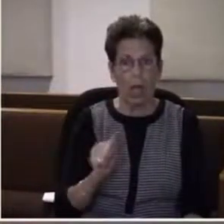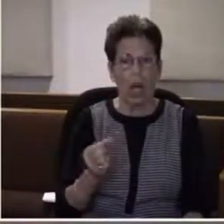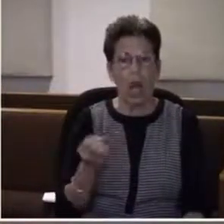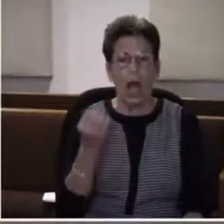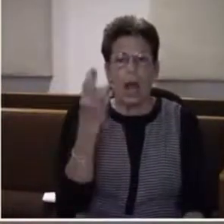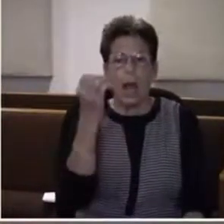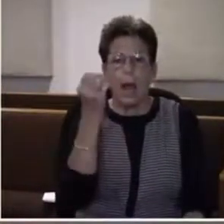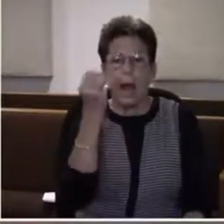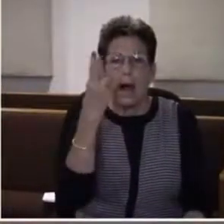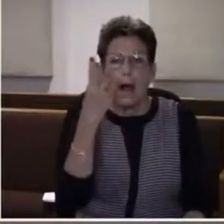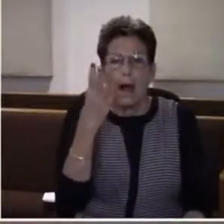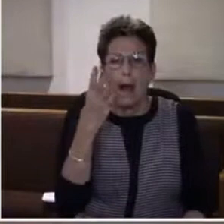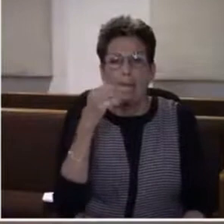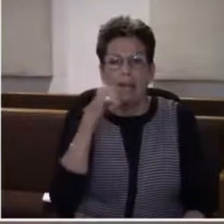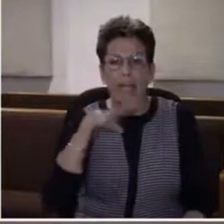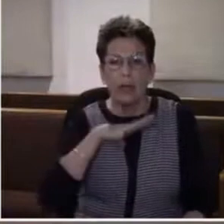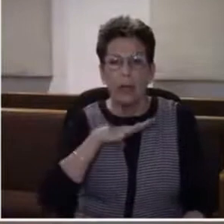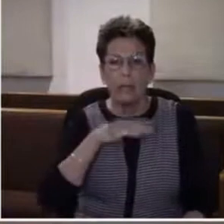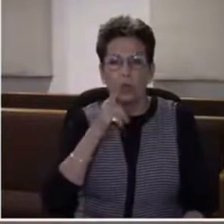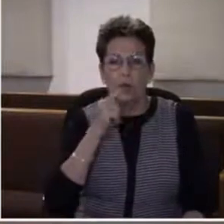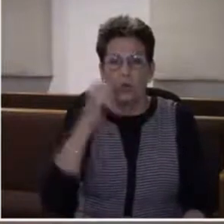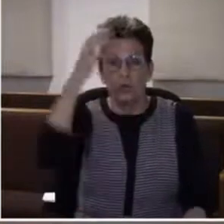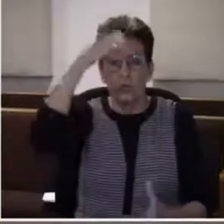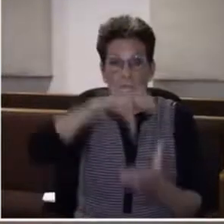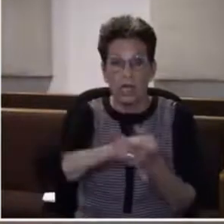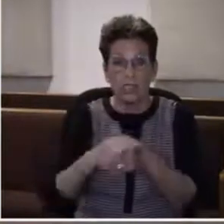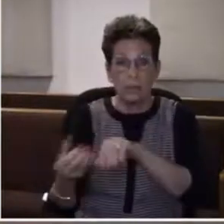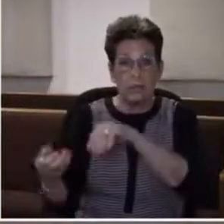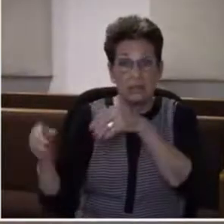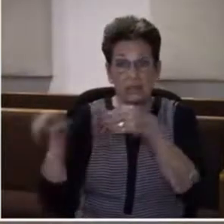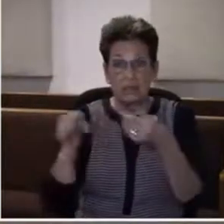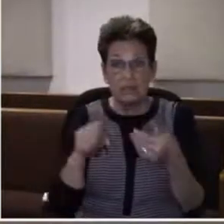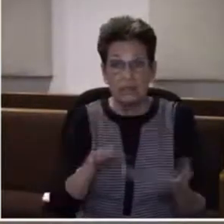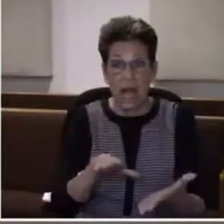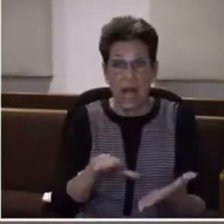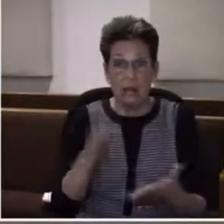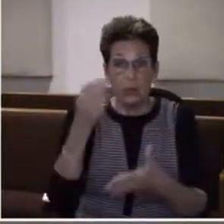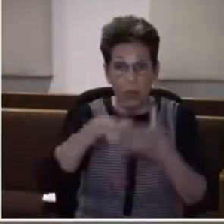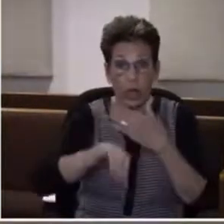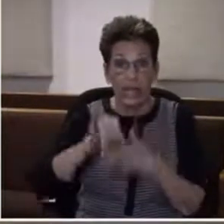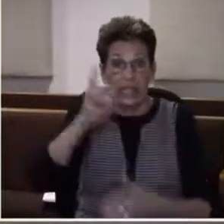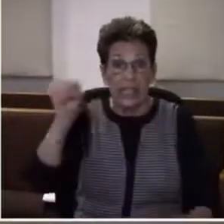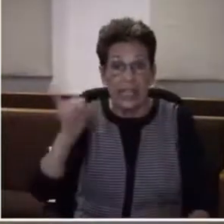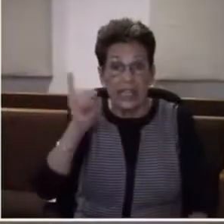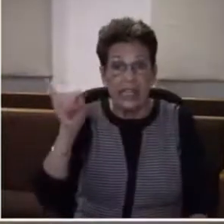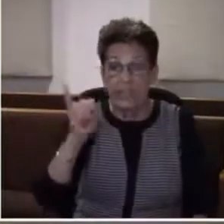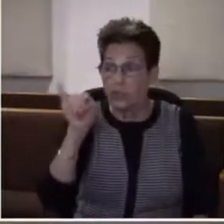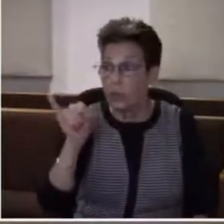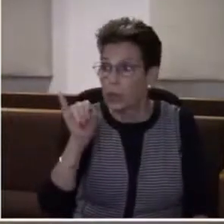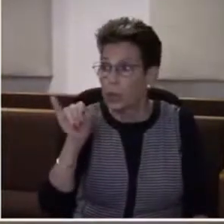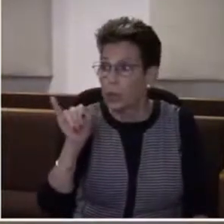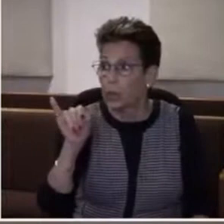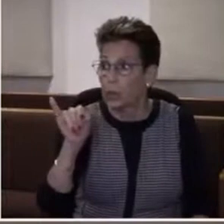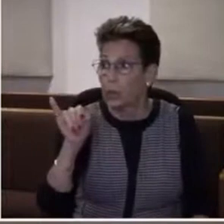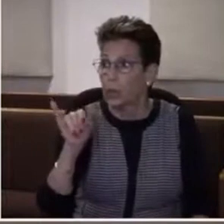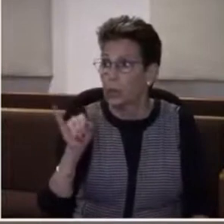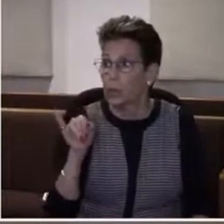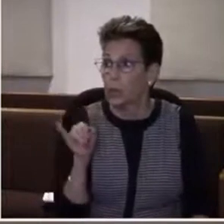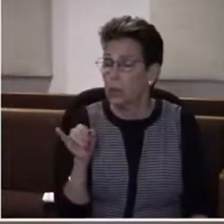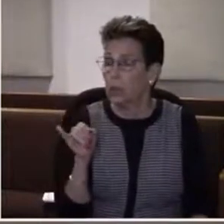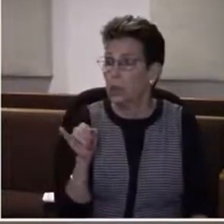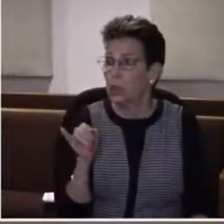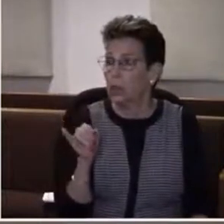widows were in Israel in the days of Elias or Elijah, when the heaven was shut up 3 years and